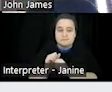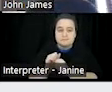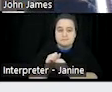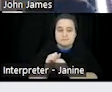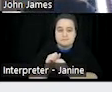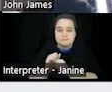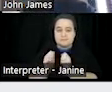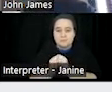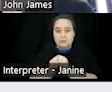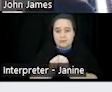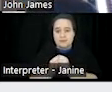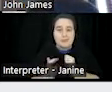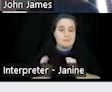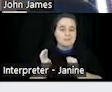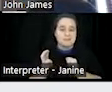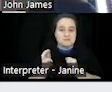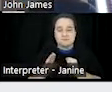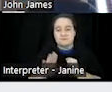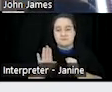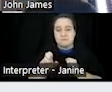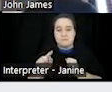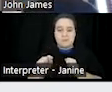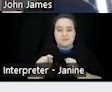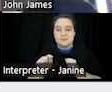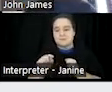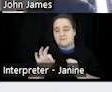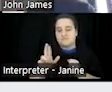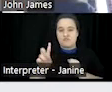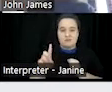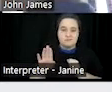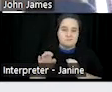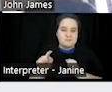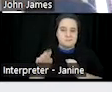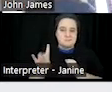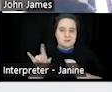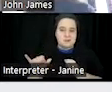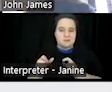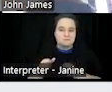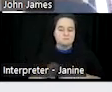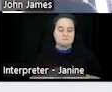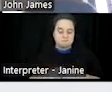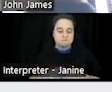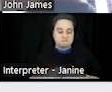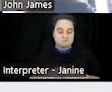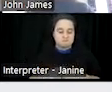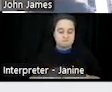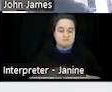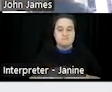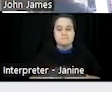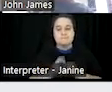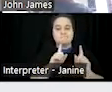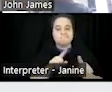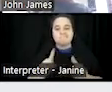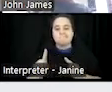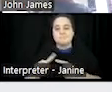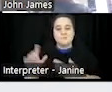your best friend outside of college, like, mm-hmm. like amazing, and going to like in-person